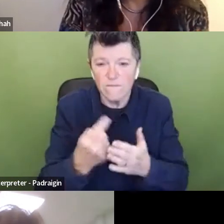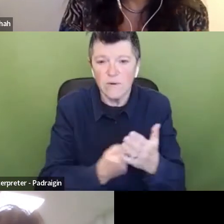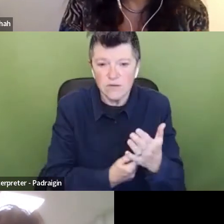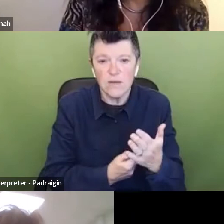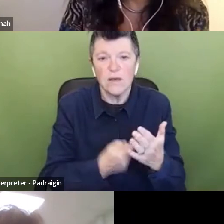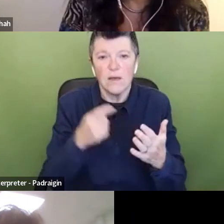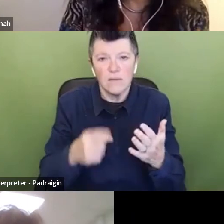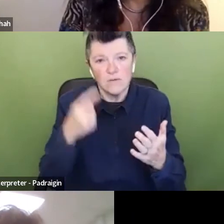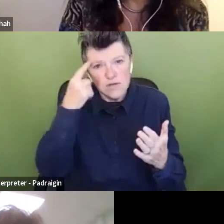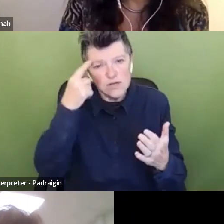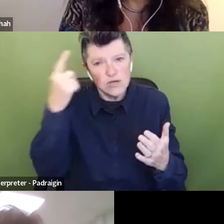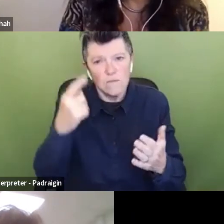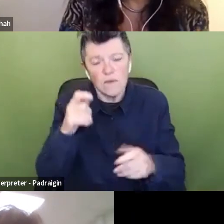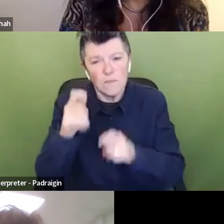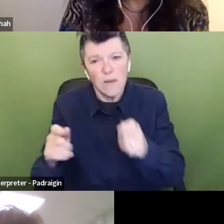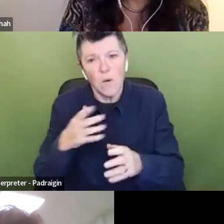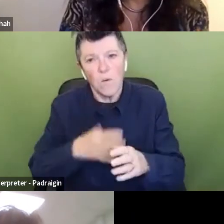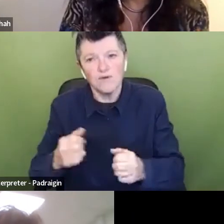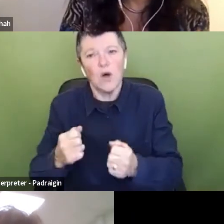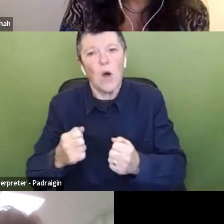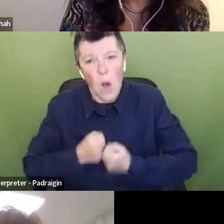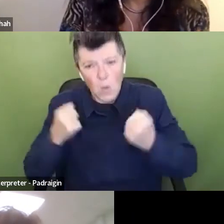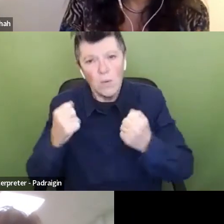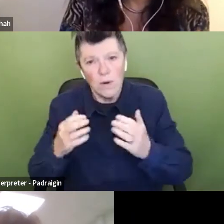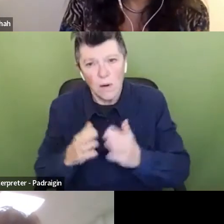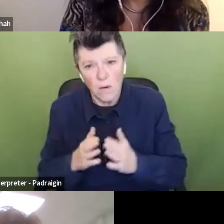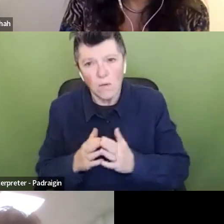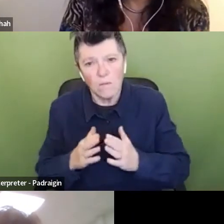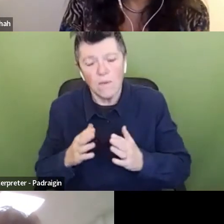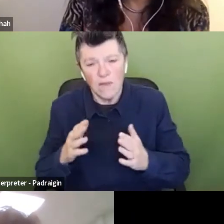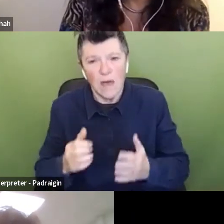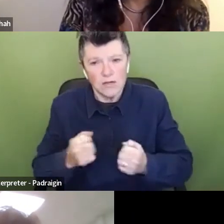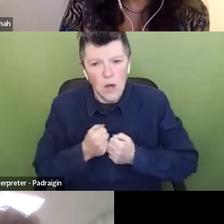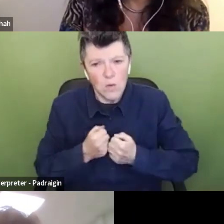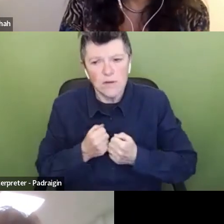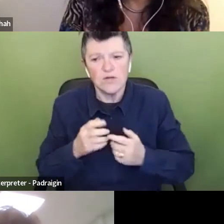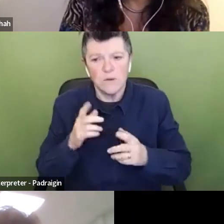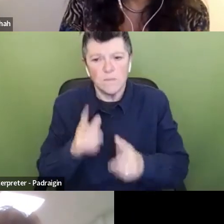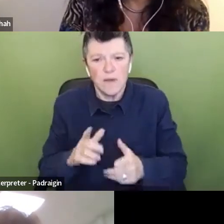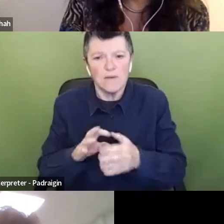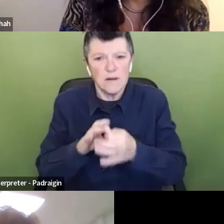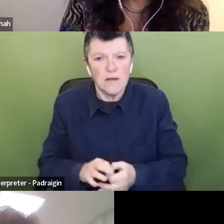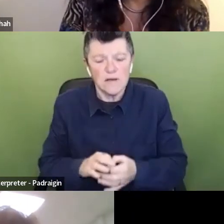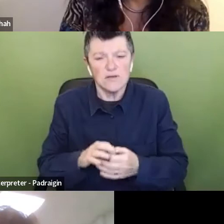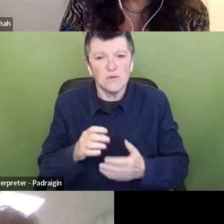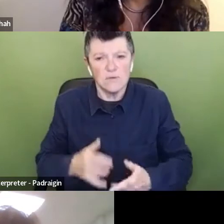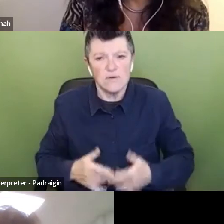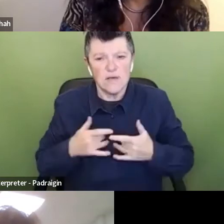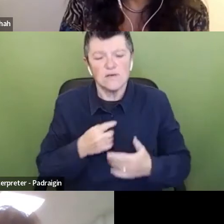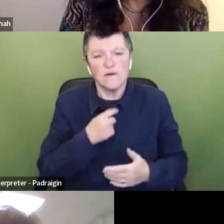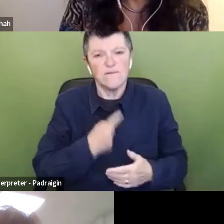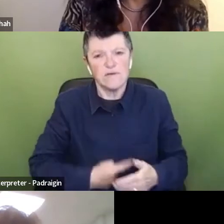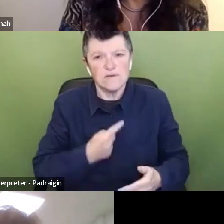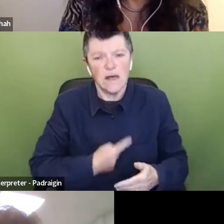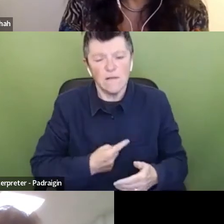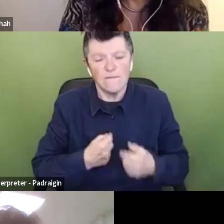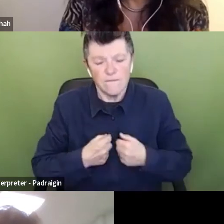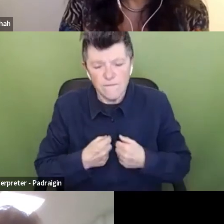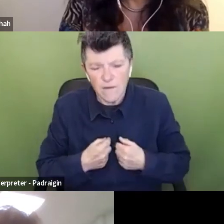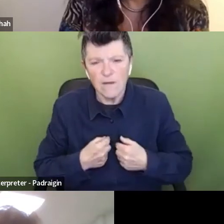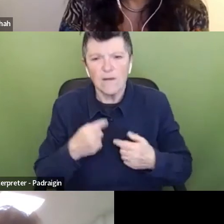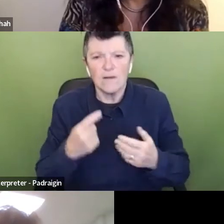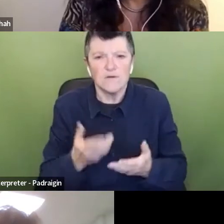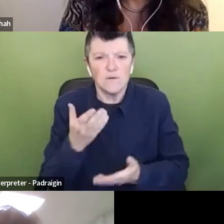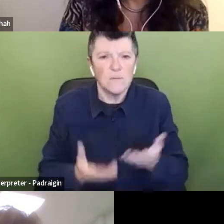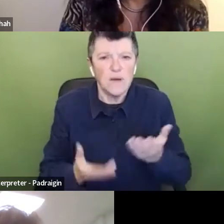and home ownership is quite central to the sense of self, which again can be kind of seen as a basis of comparison. And the reference I mentioned